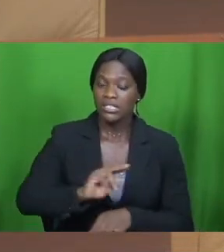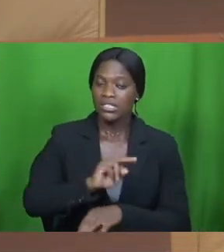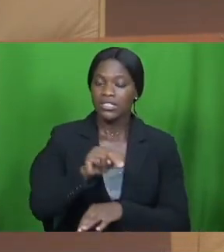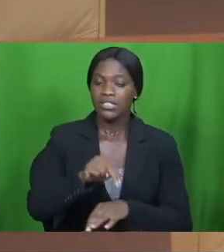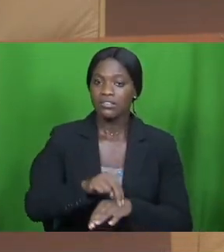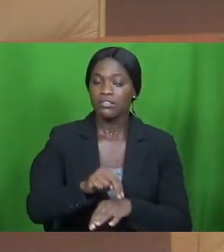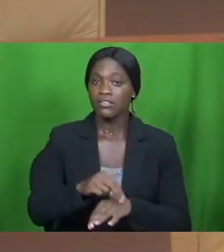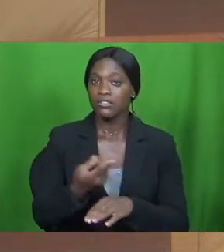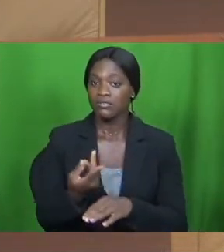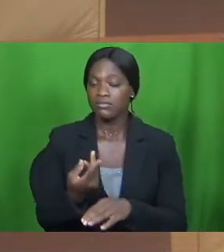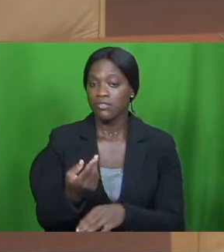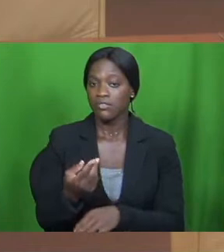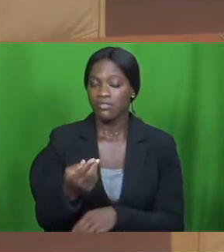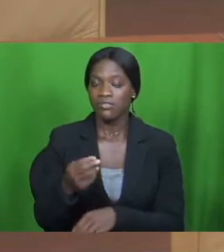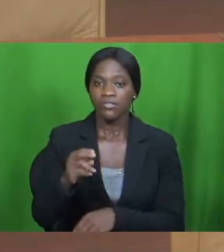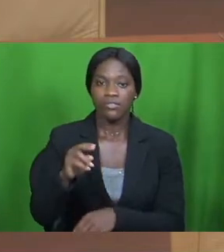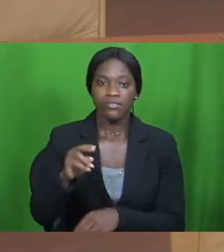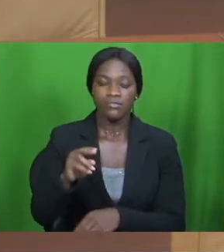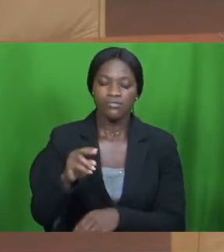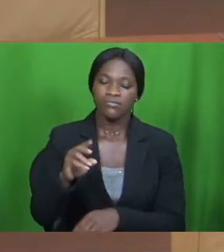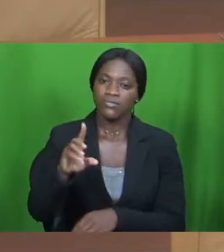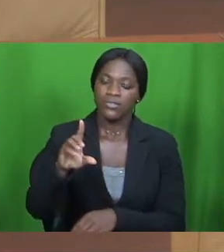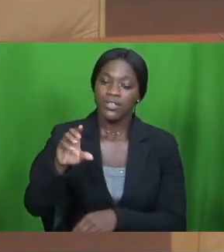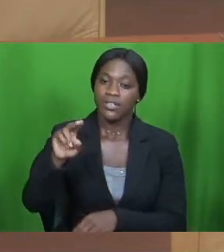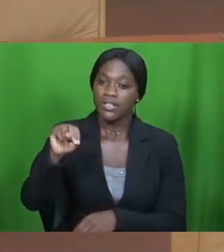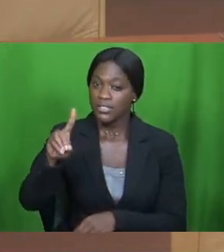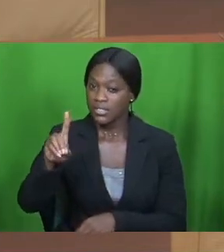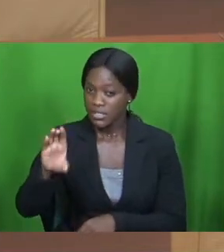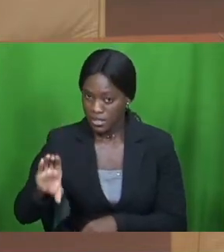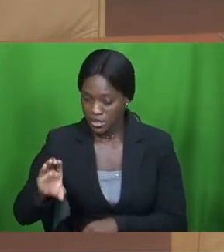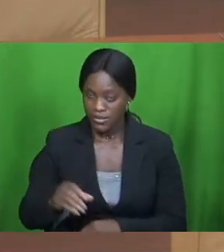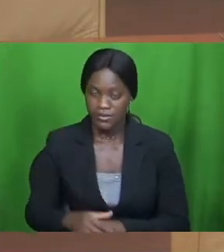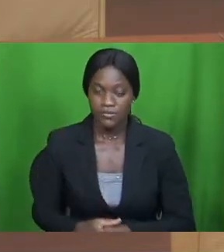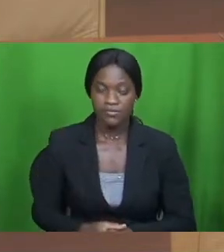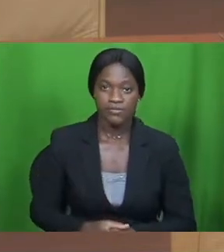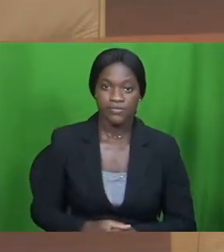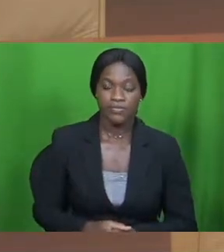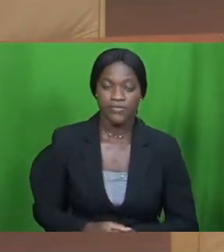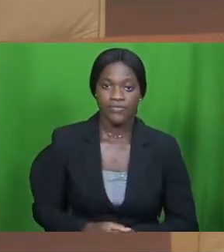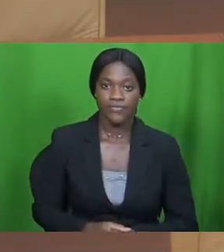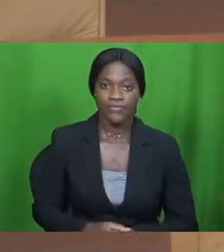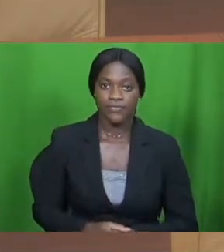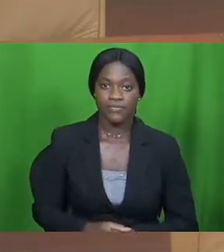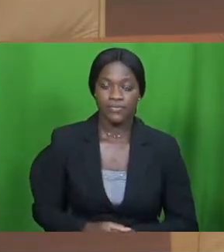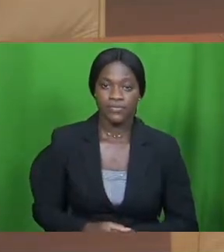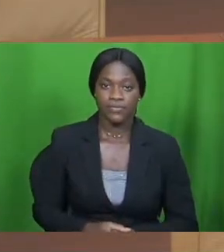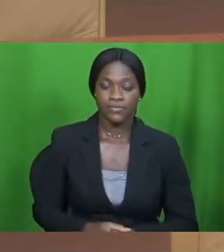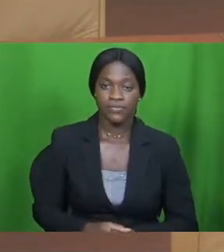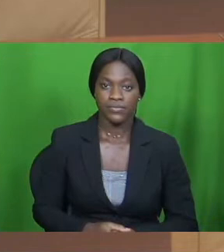Democratic Congress in South Tong. Clearly, Mr. Speaker, the late